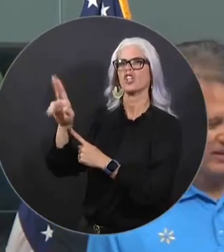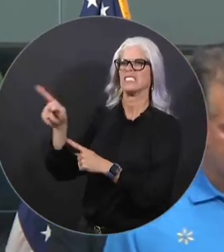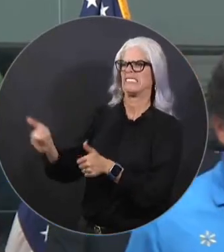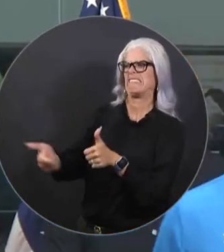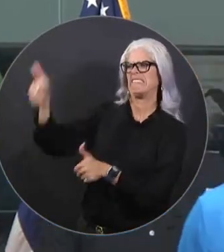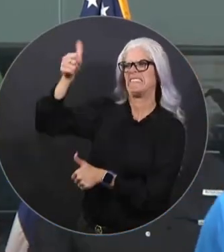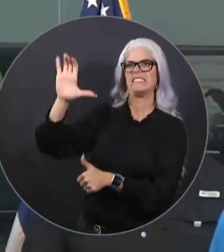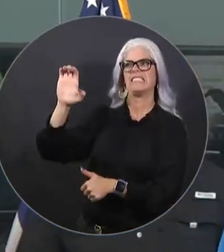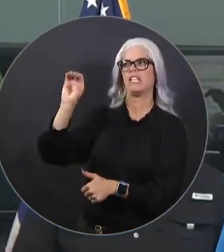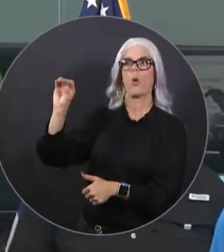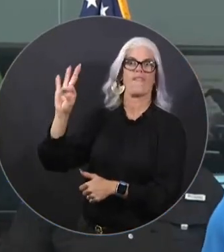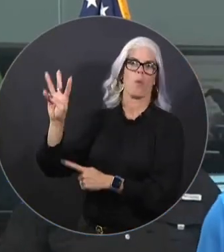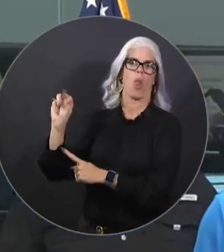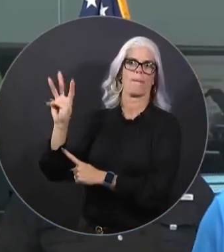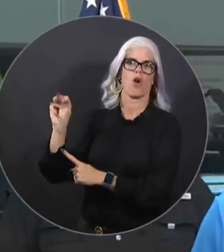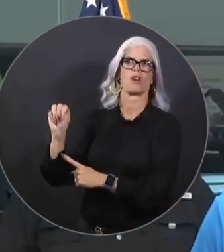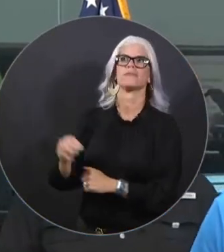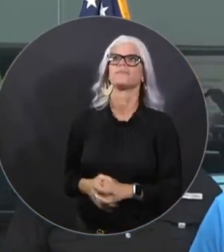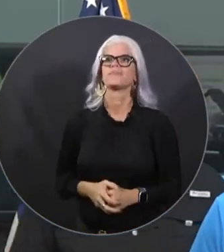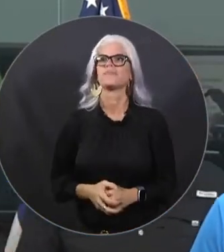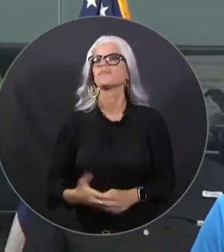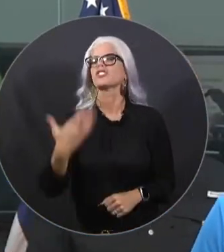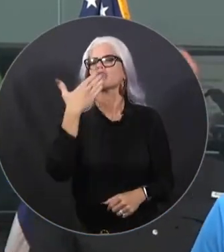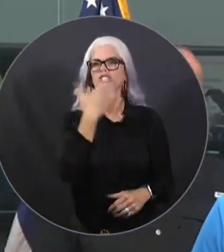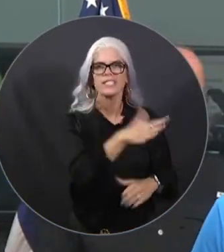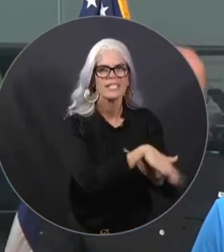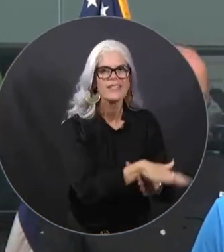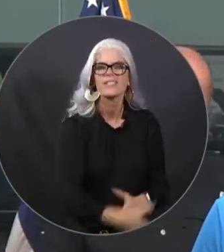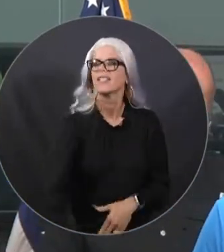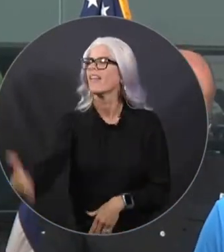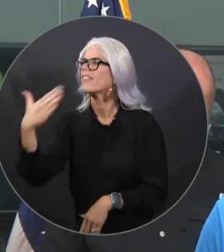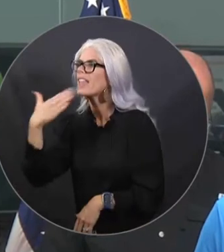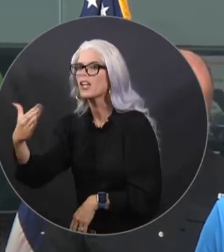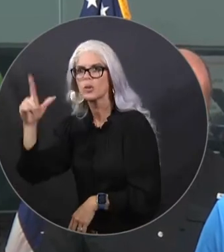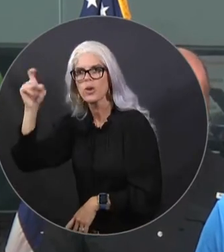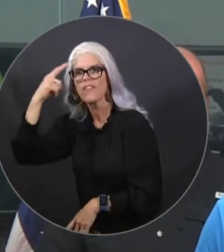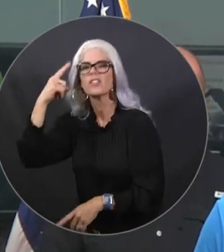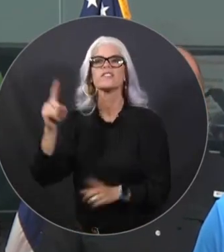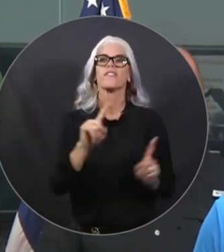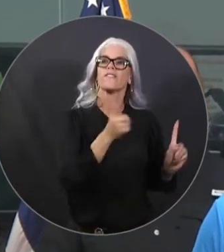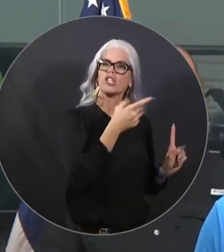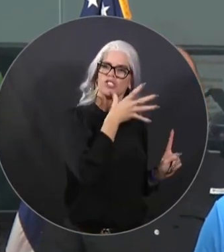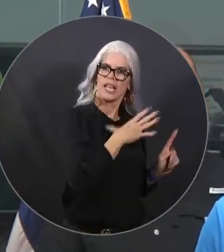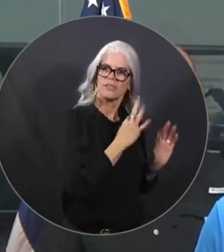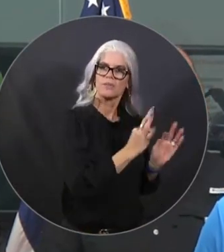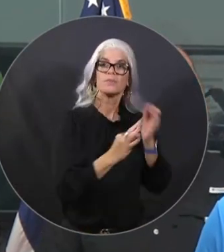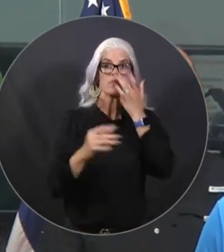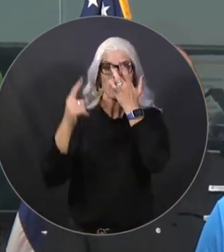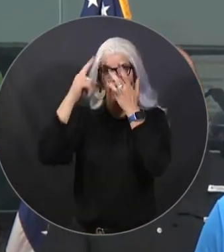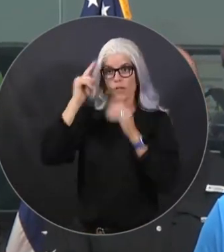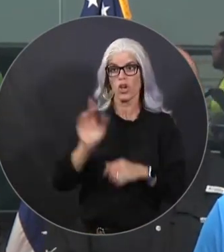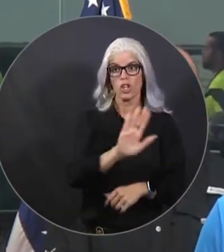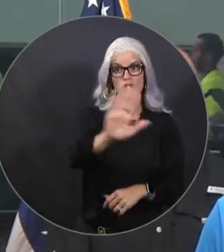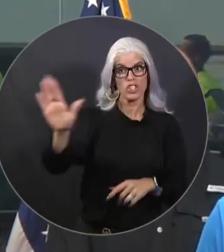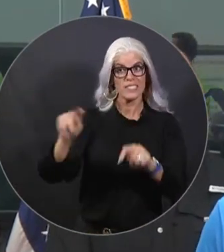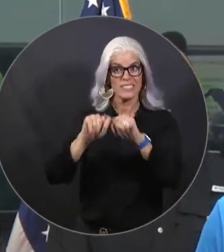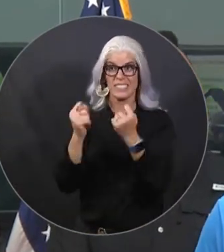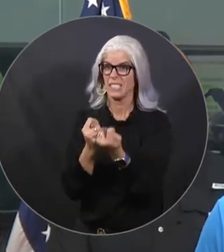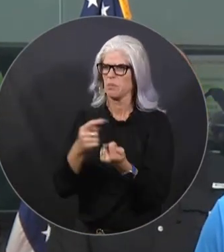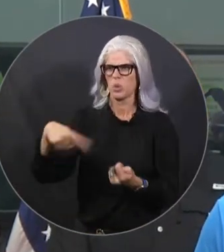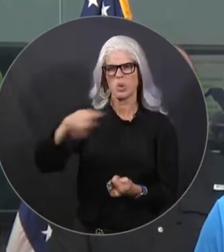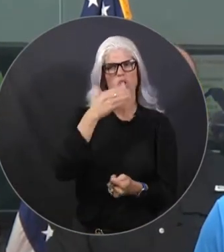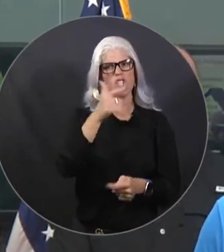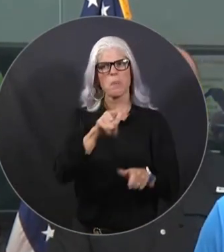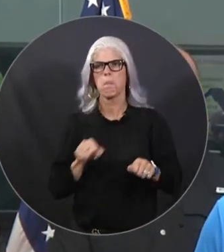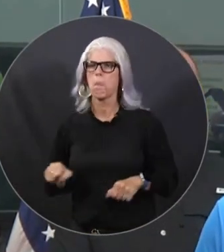Good evening, and thank you, Governor and First Lady, for coming together today, and also for your team's quick response following just the